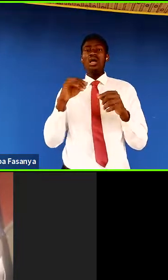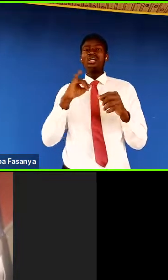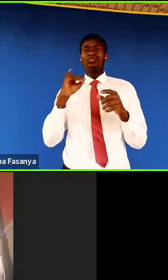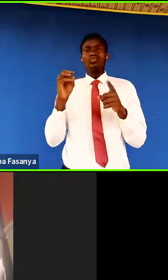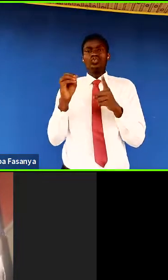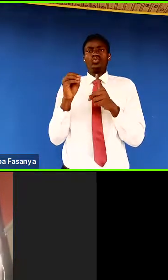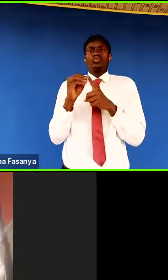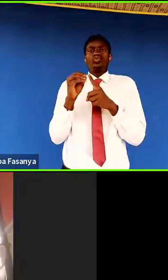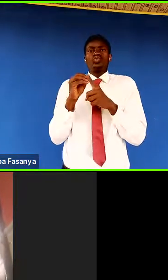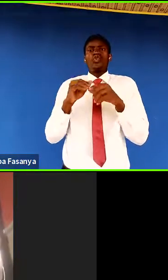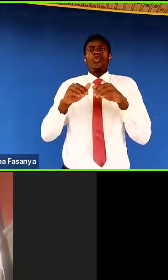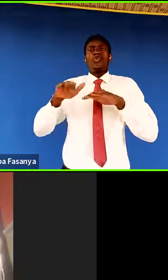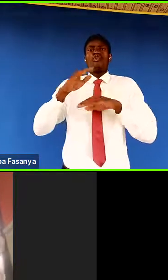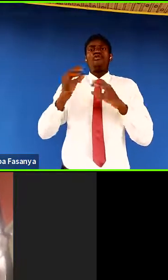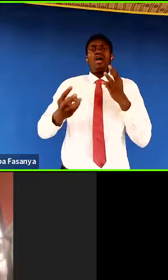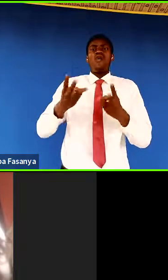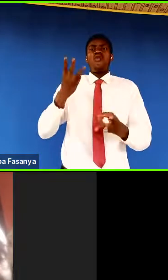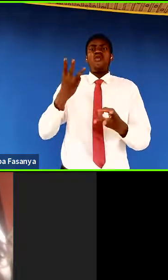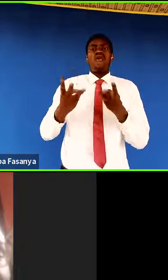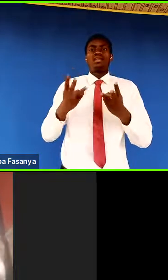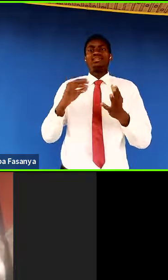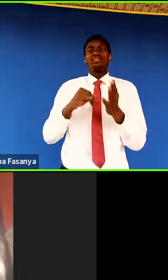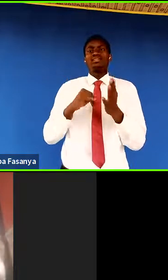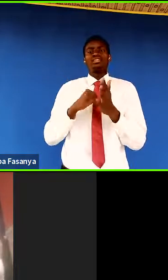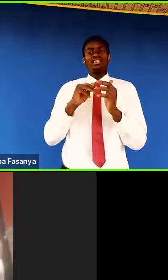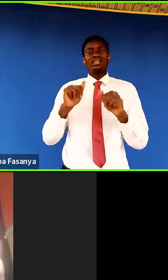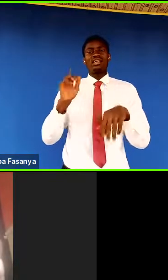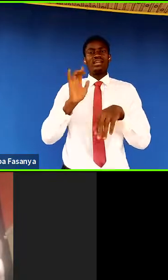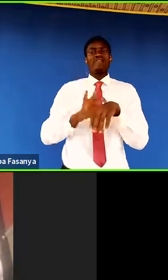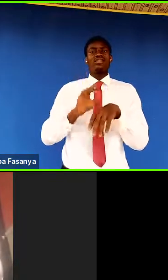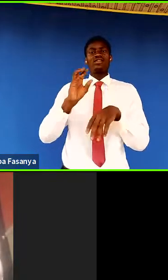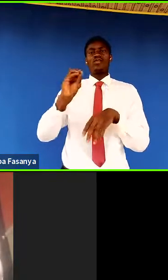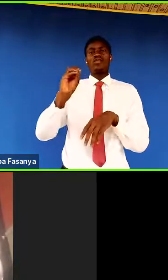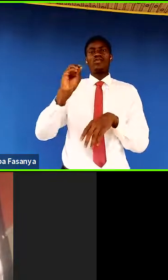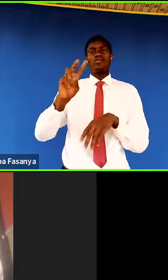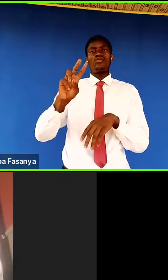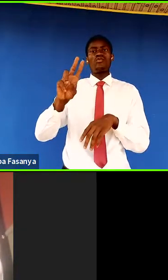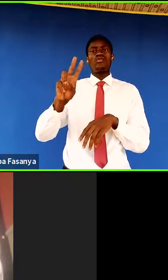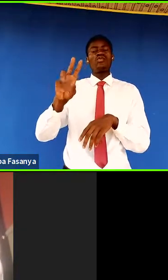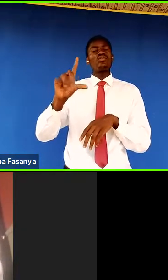that one is also not good. Apart from that, even if she gets